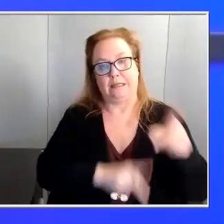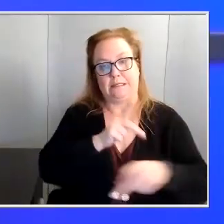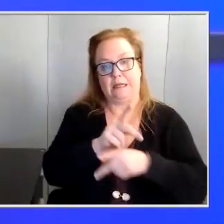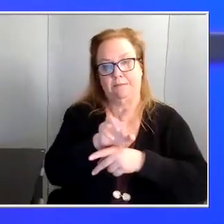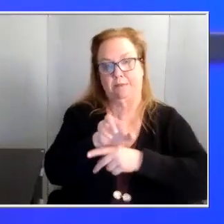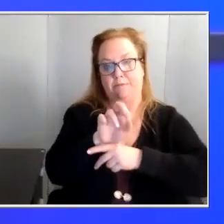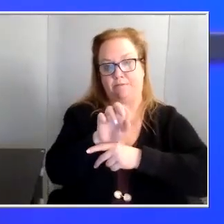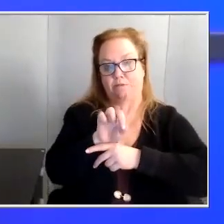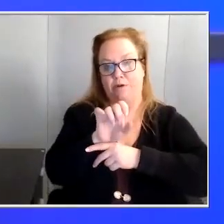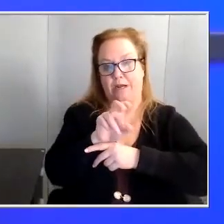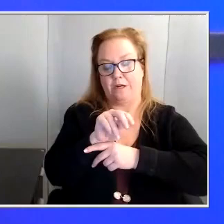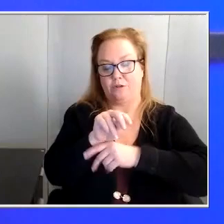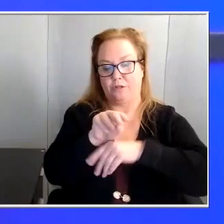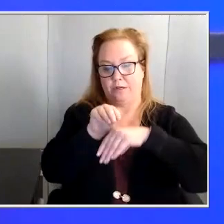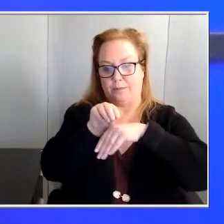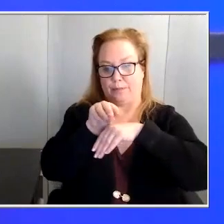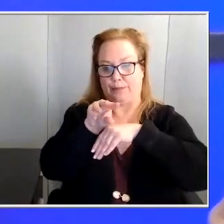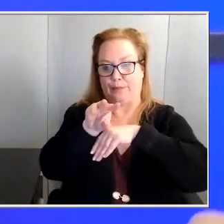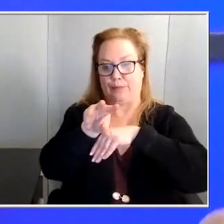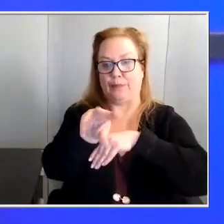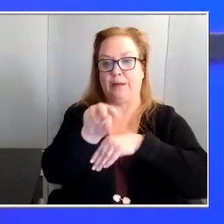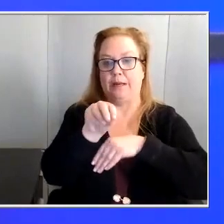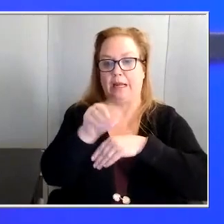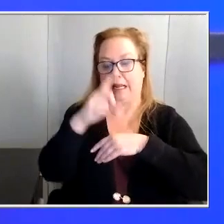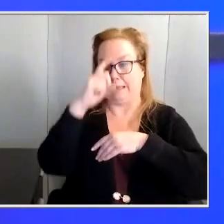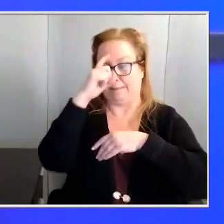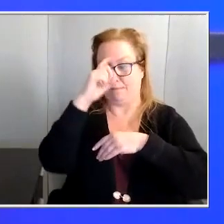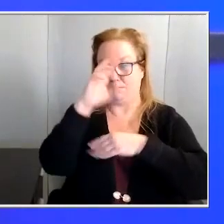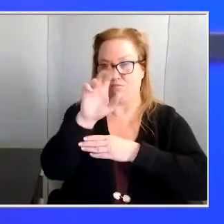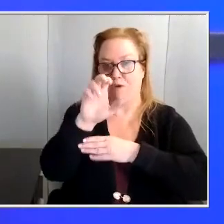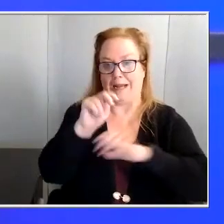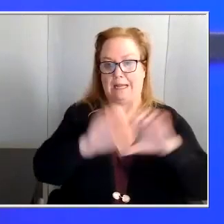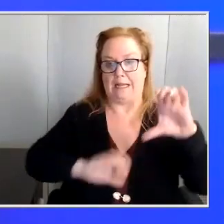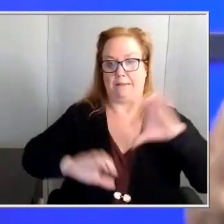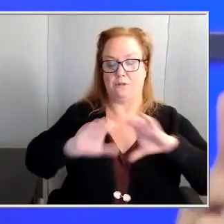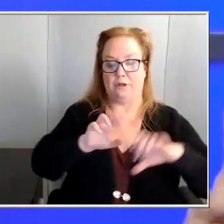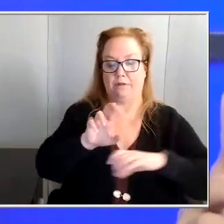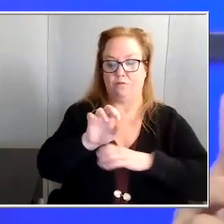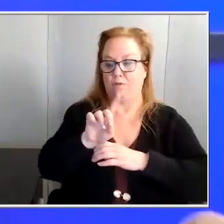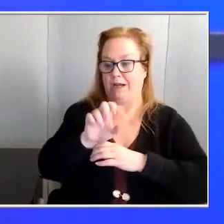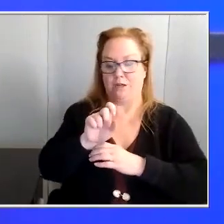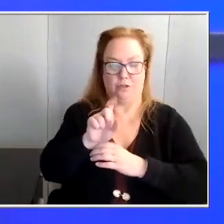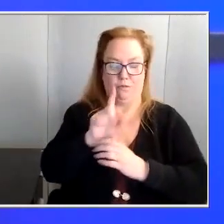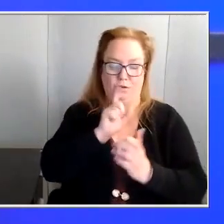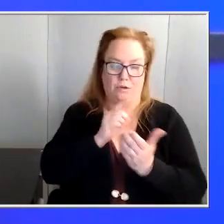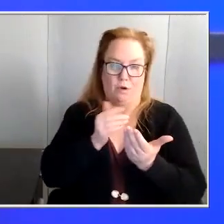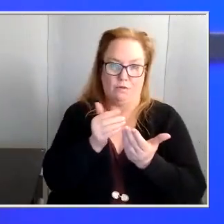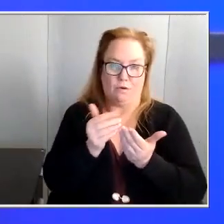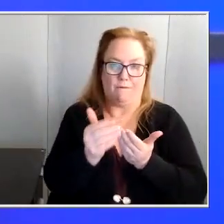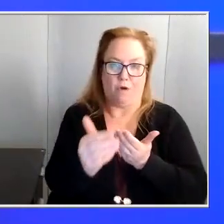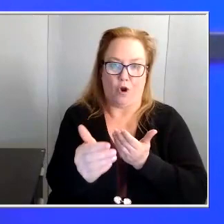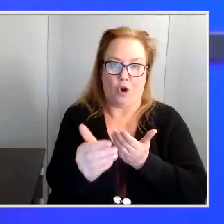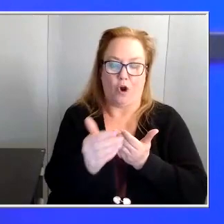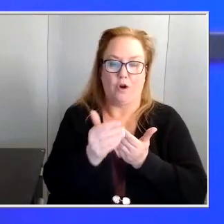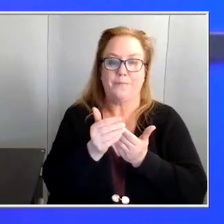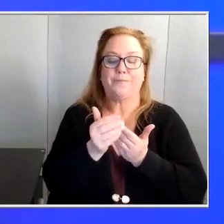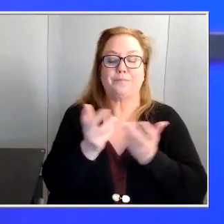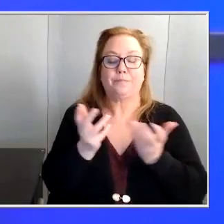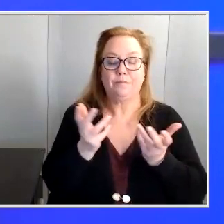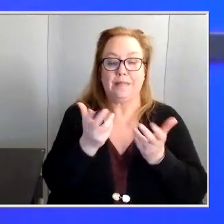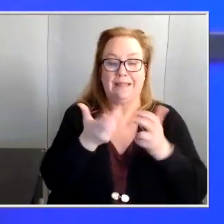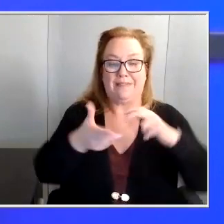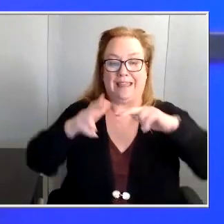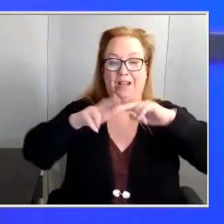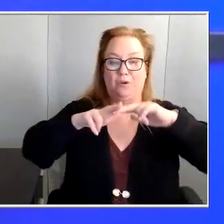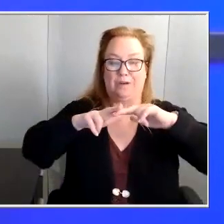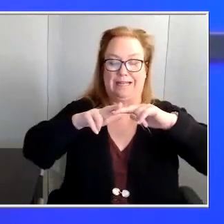by cesium and the characteristics of the brain are such that the radiation is only going to pass a certain distance. Mm-hmm. Even if they increase the density